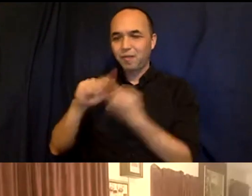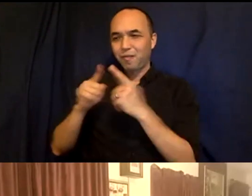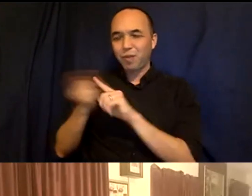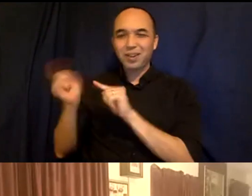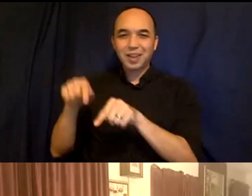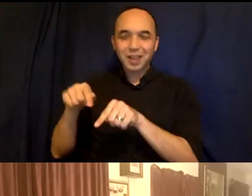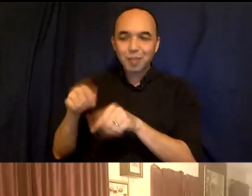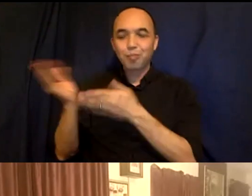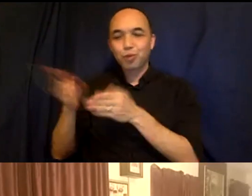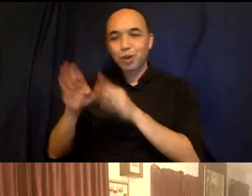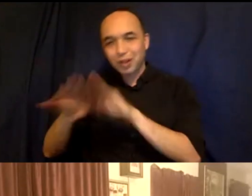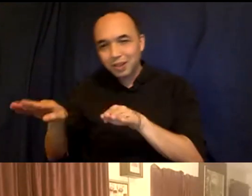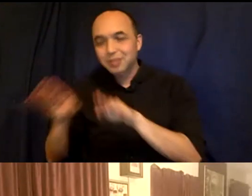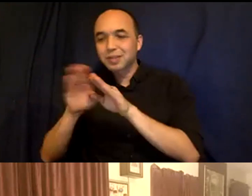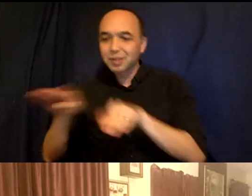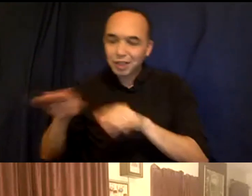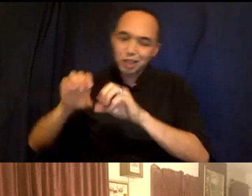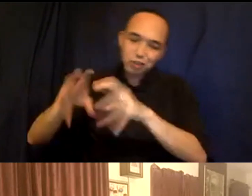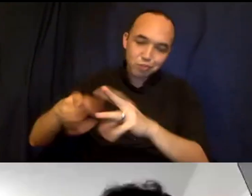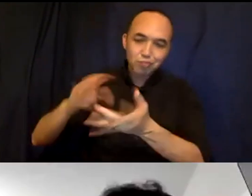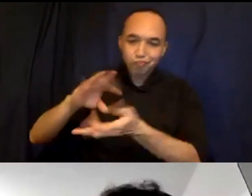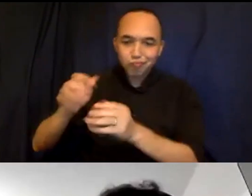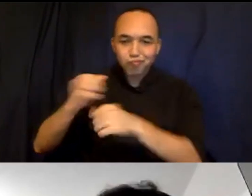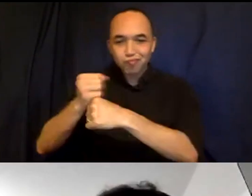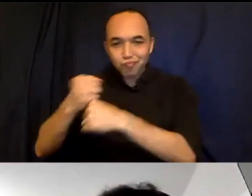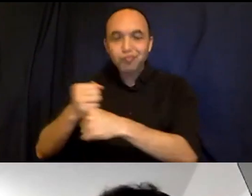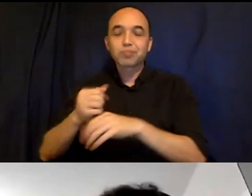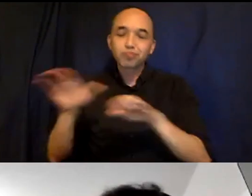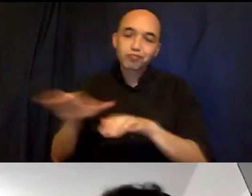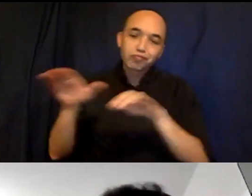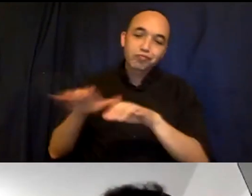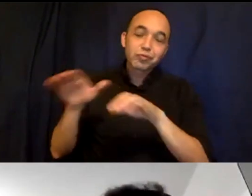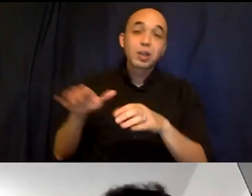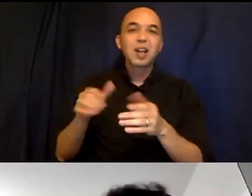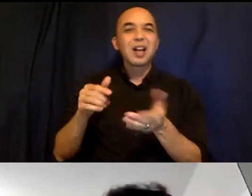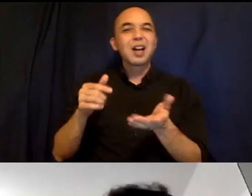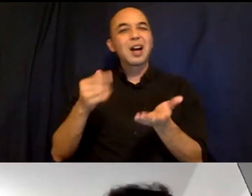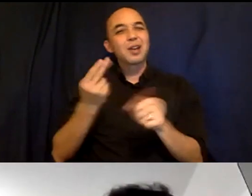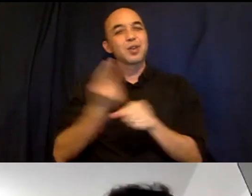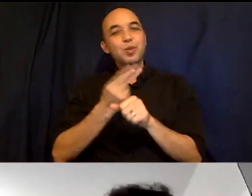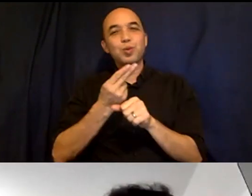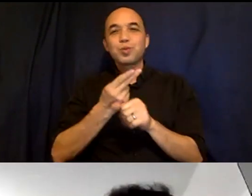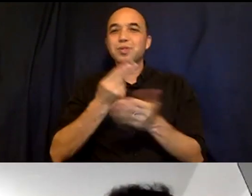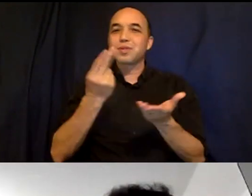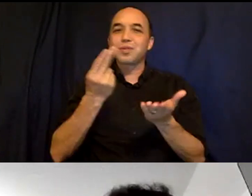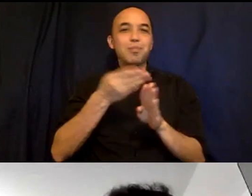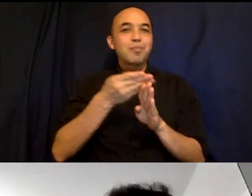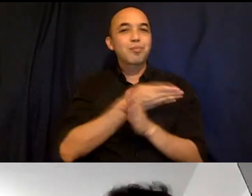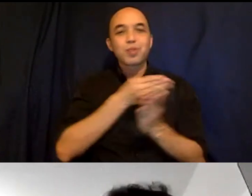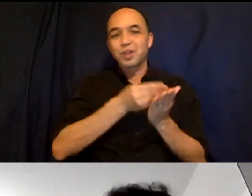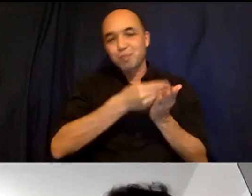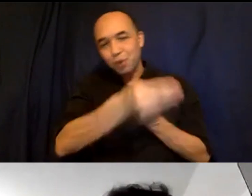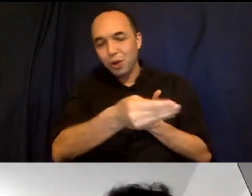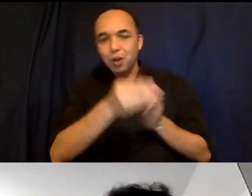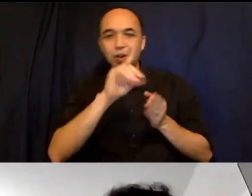store-bought, because I feel like it's just easier for people to do as a family. Then we don't have to worry about making a dough and having it sit and all